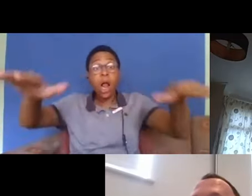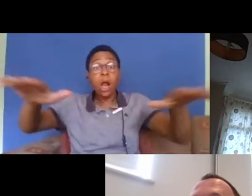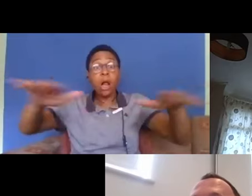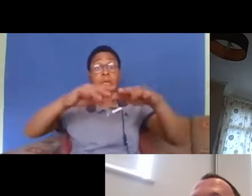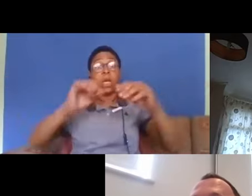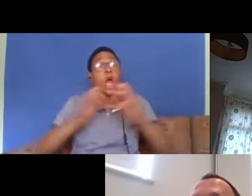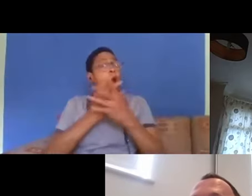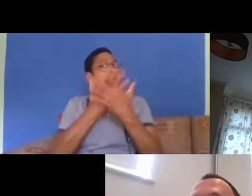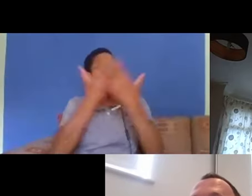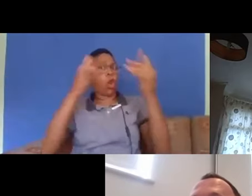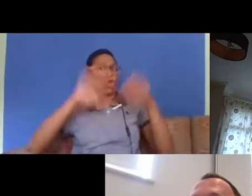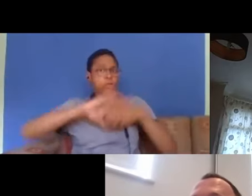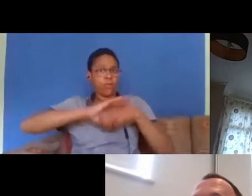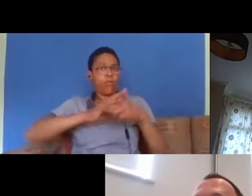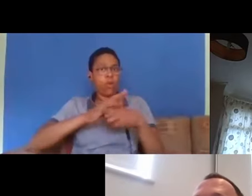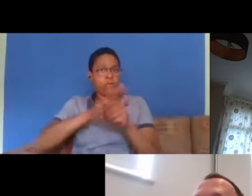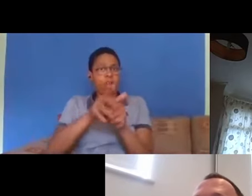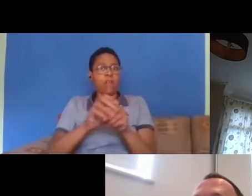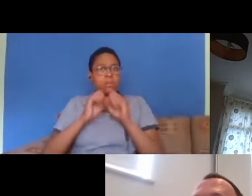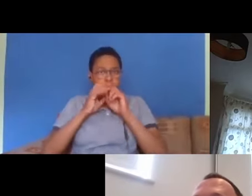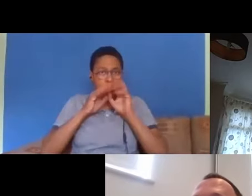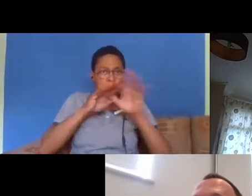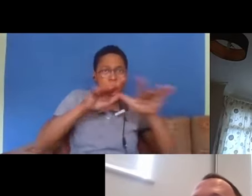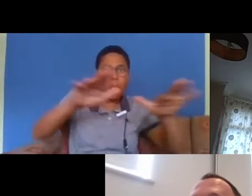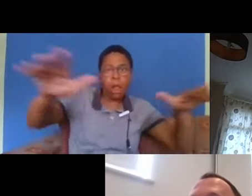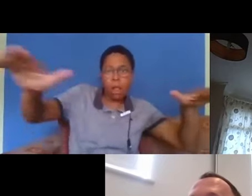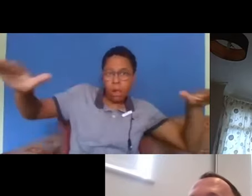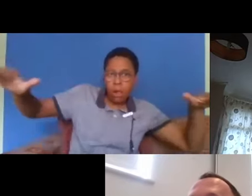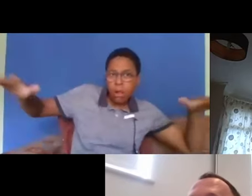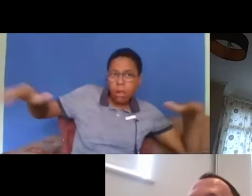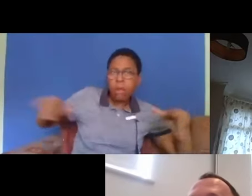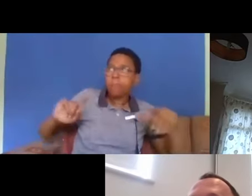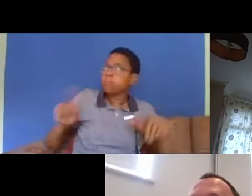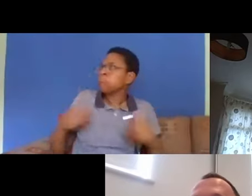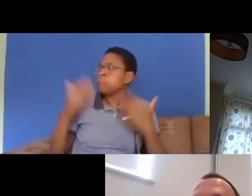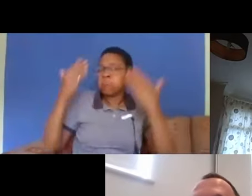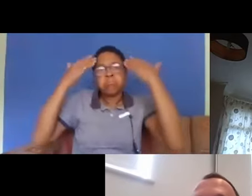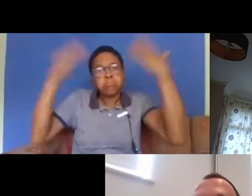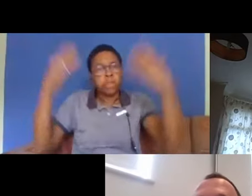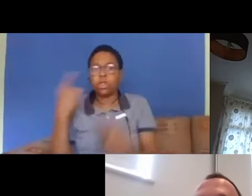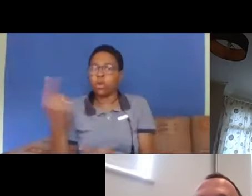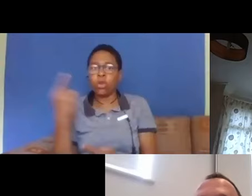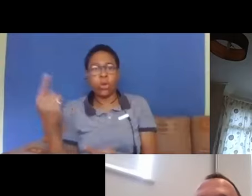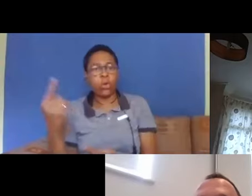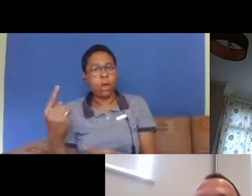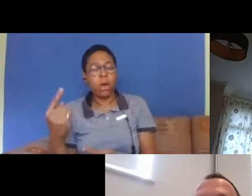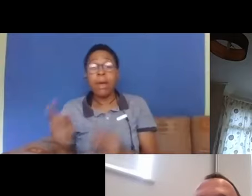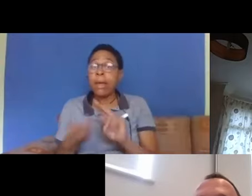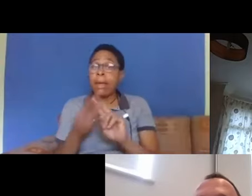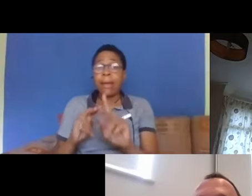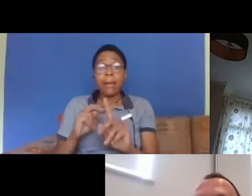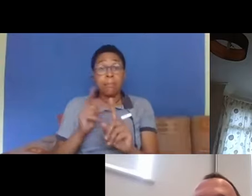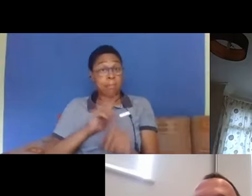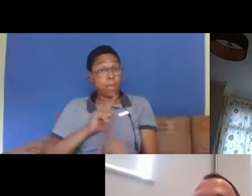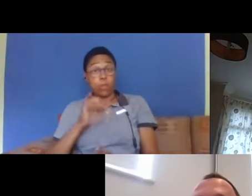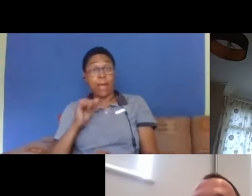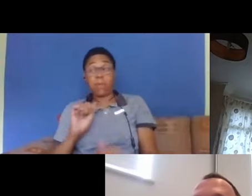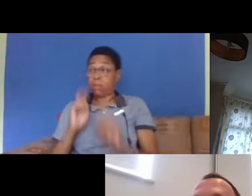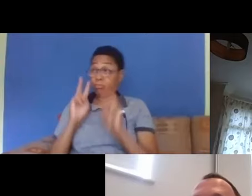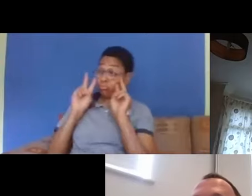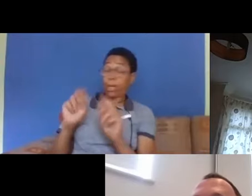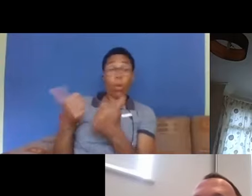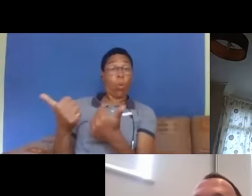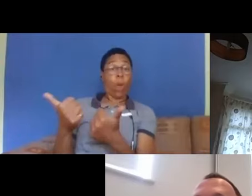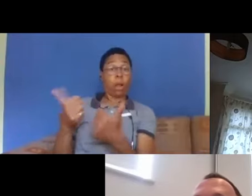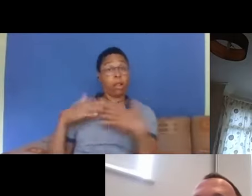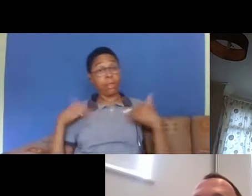them and is transmitted around. And there's no way of predicting those patients until they start becoming symptomatic. So it's those that are